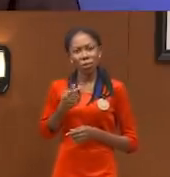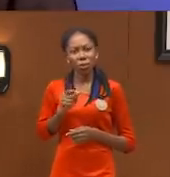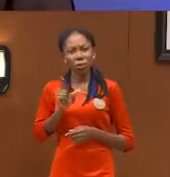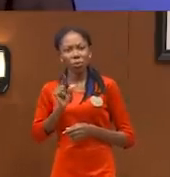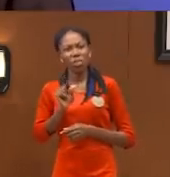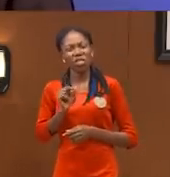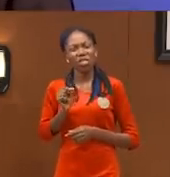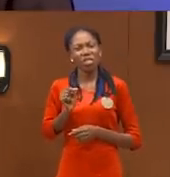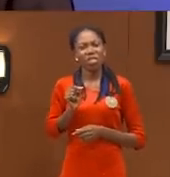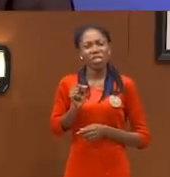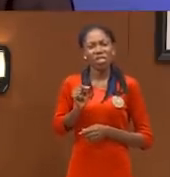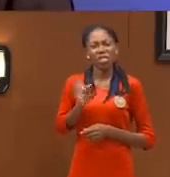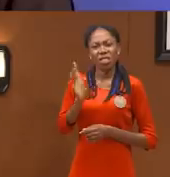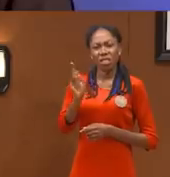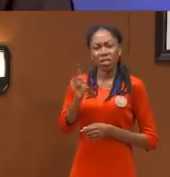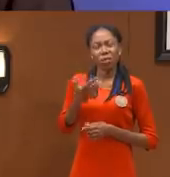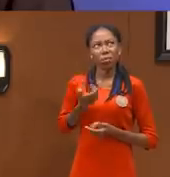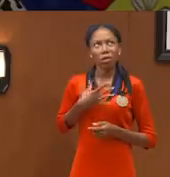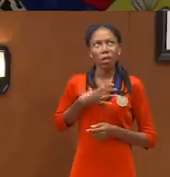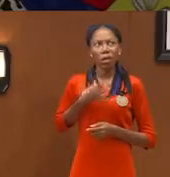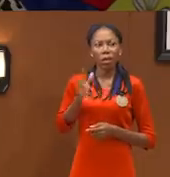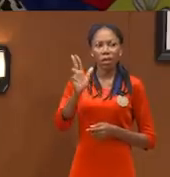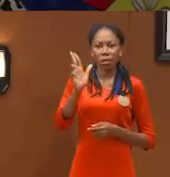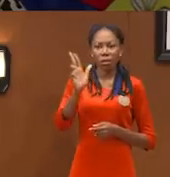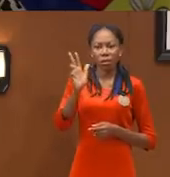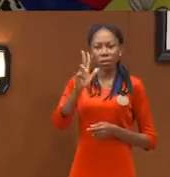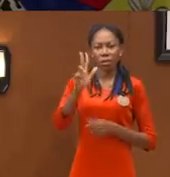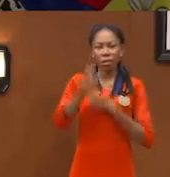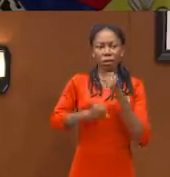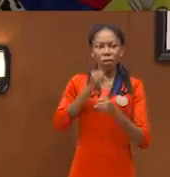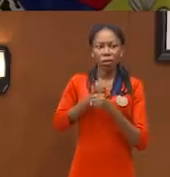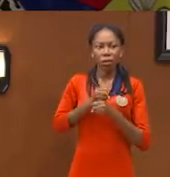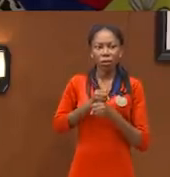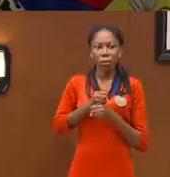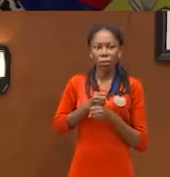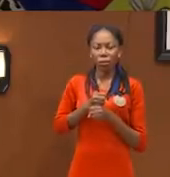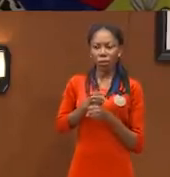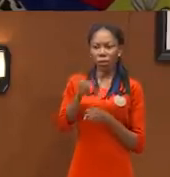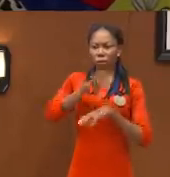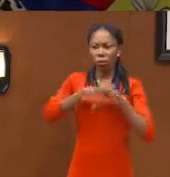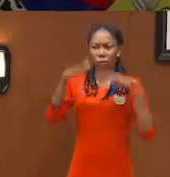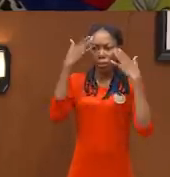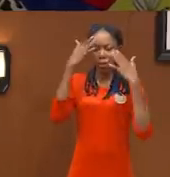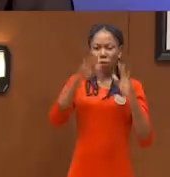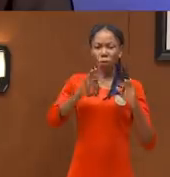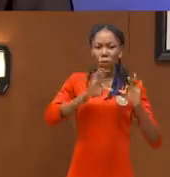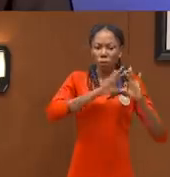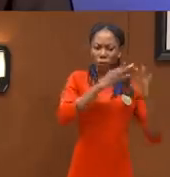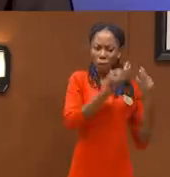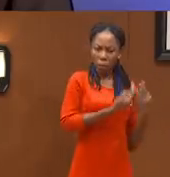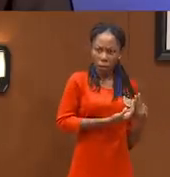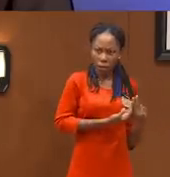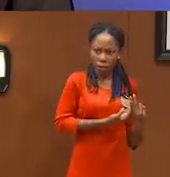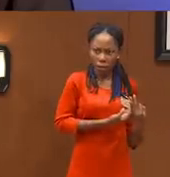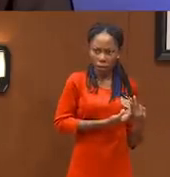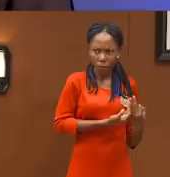19. 2020, 3 years. And you don't have common friends? You don't know any of the family members? No. I know